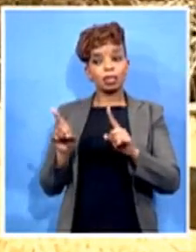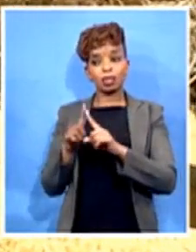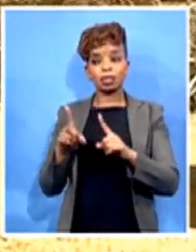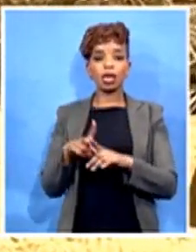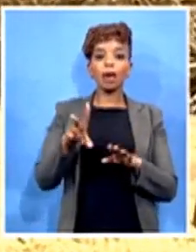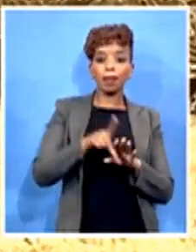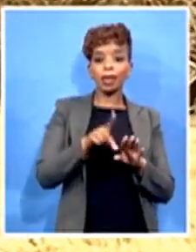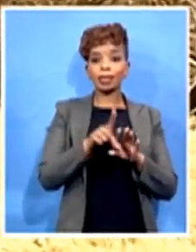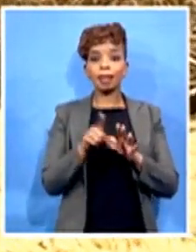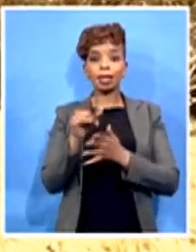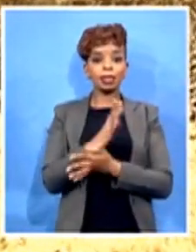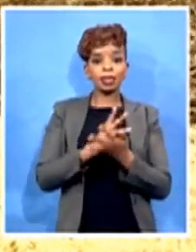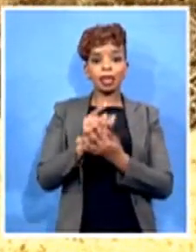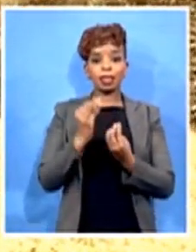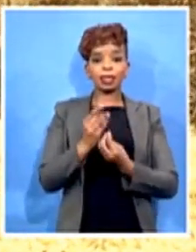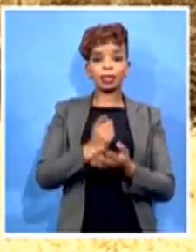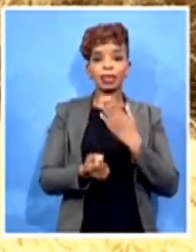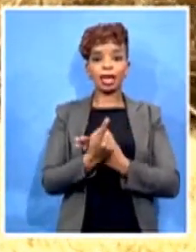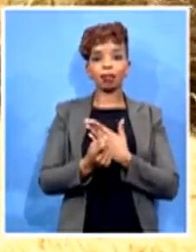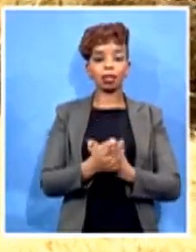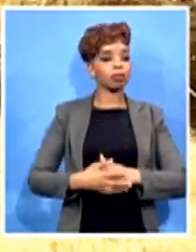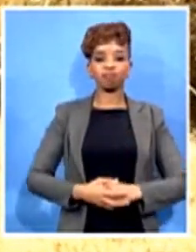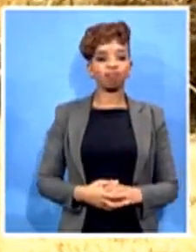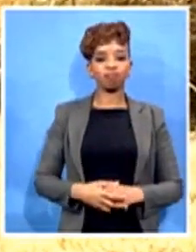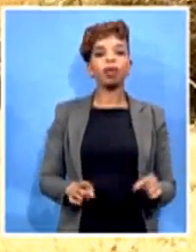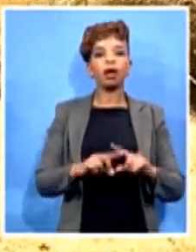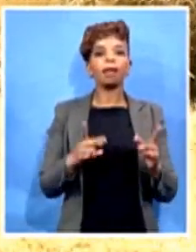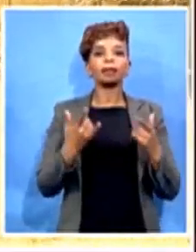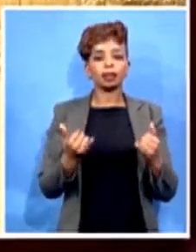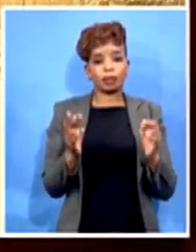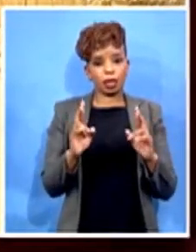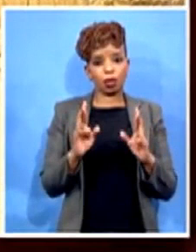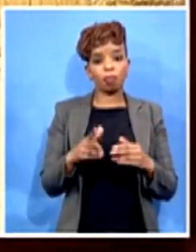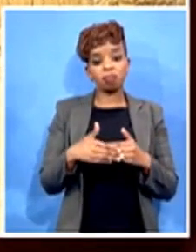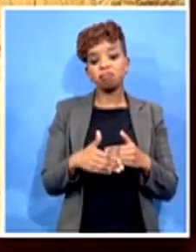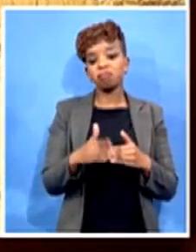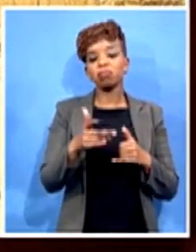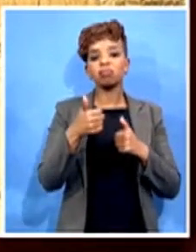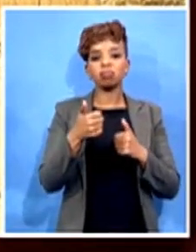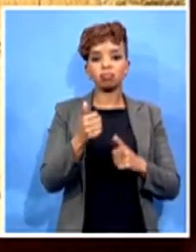they are hoping that everything will be fine. Back to you, to studio. Nkululeko